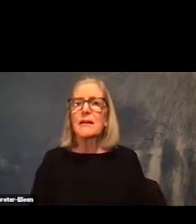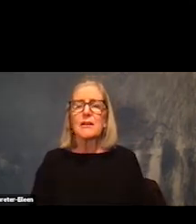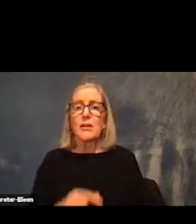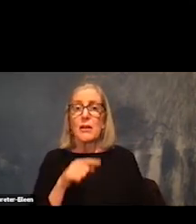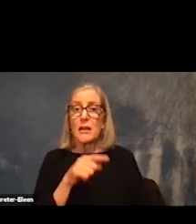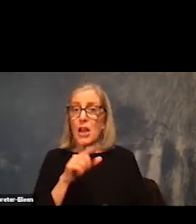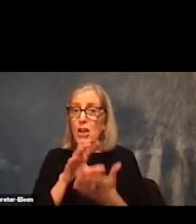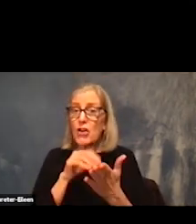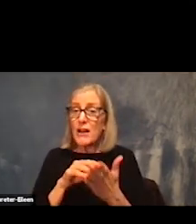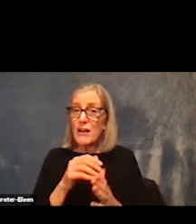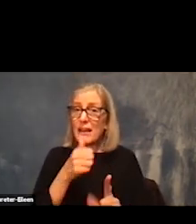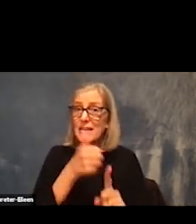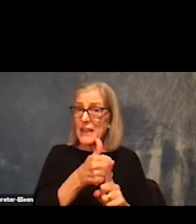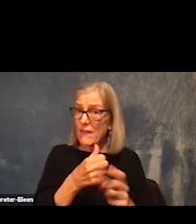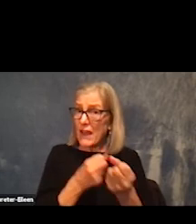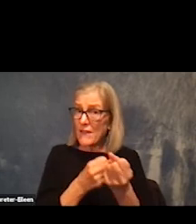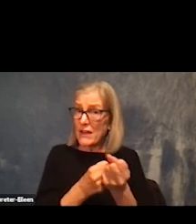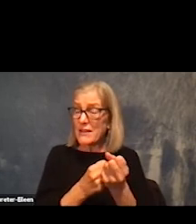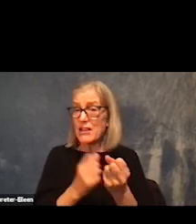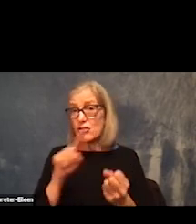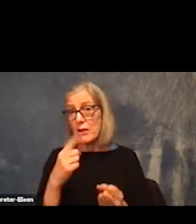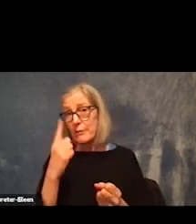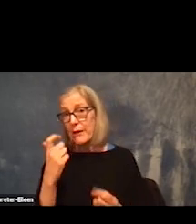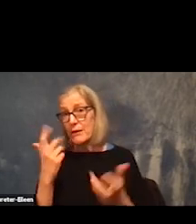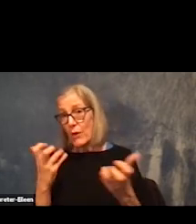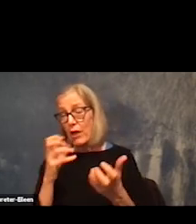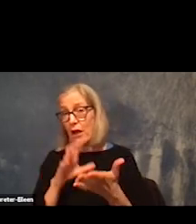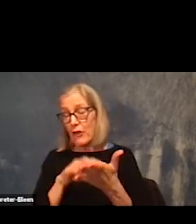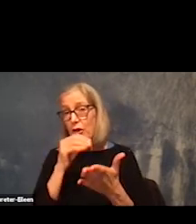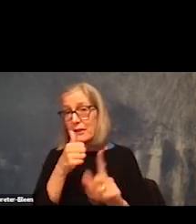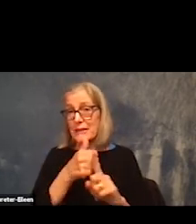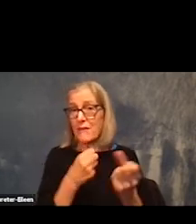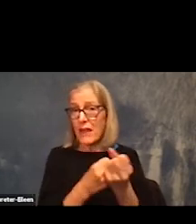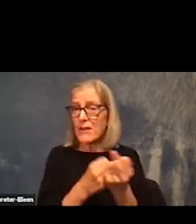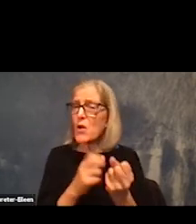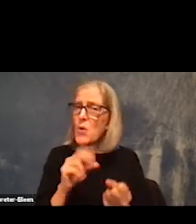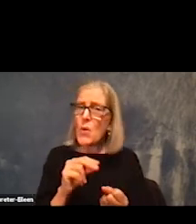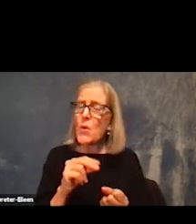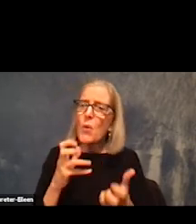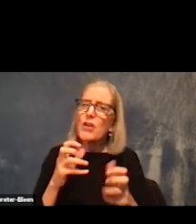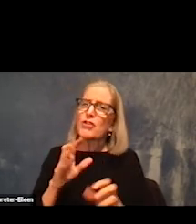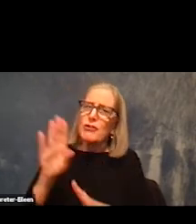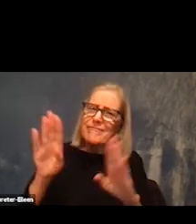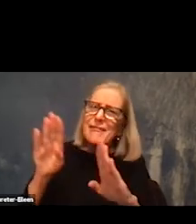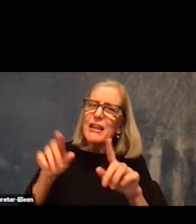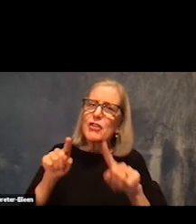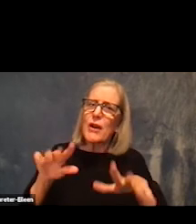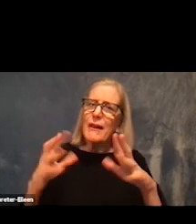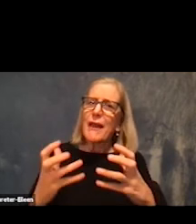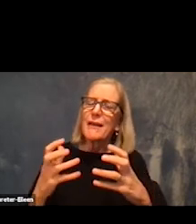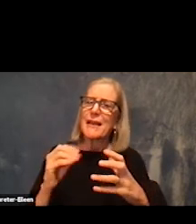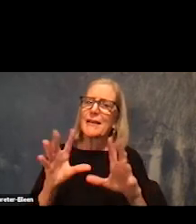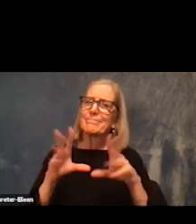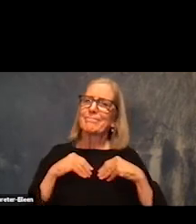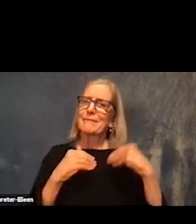of advocating. He's speaking up so he can be successful in his classes, so that he can assume more responsibility for his own learning